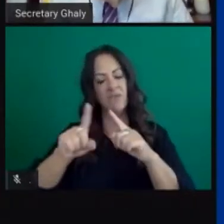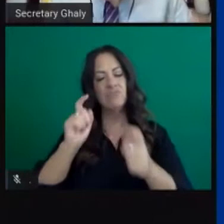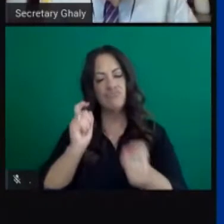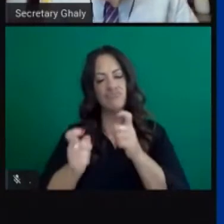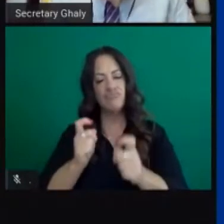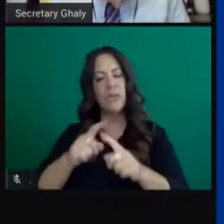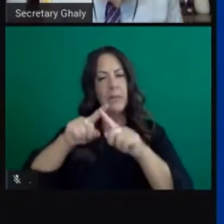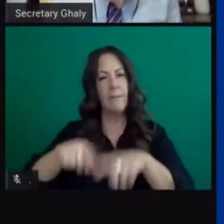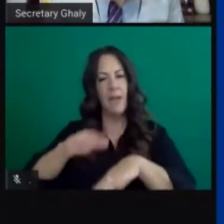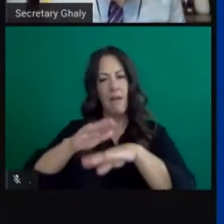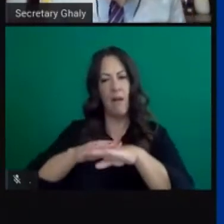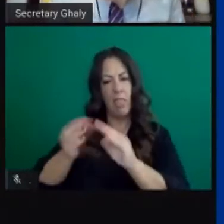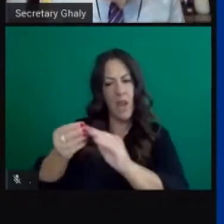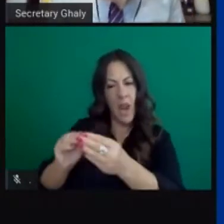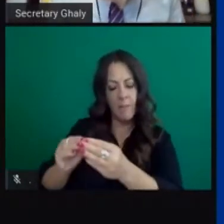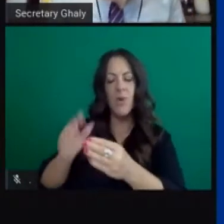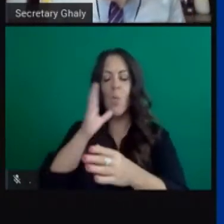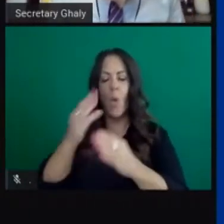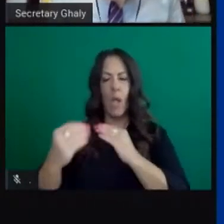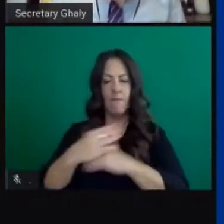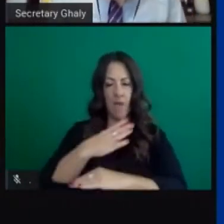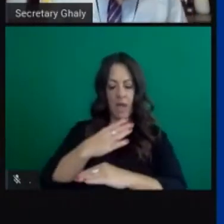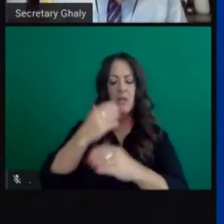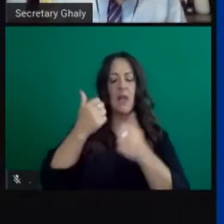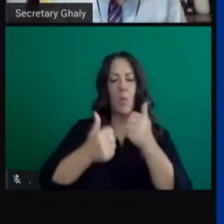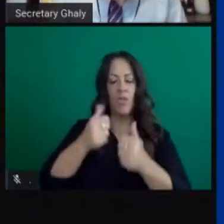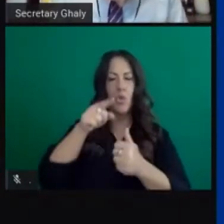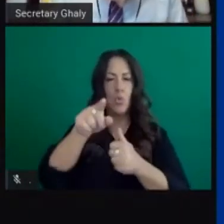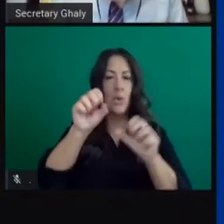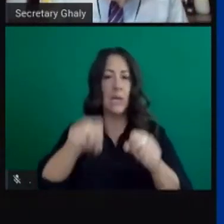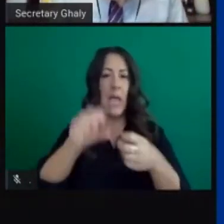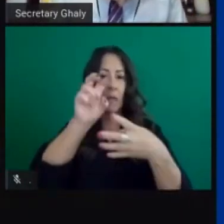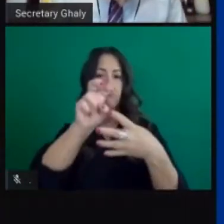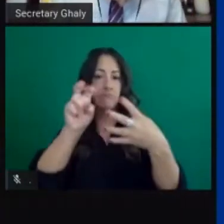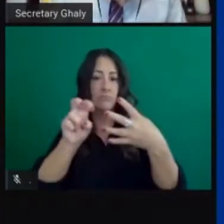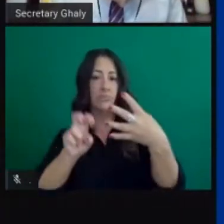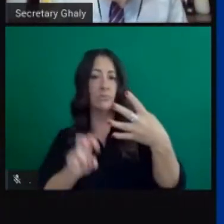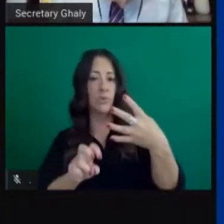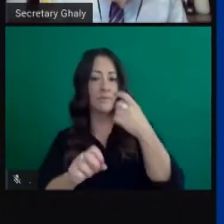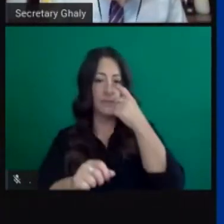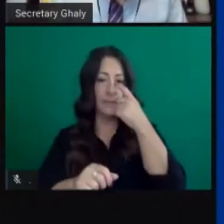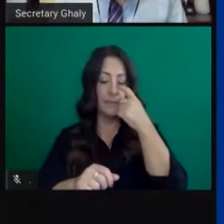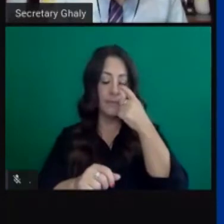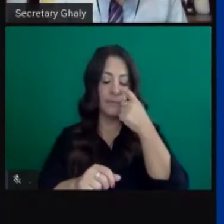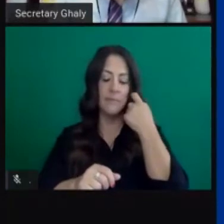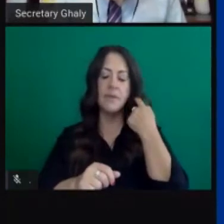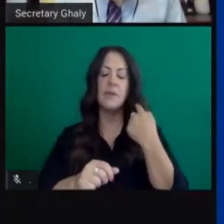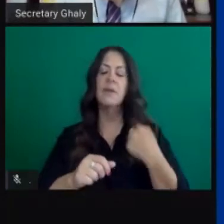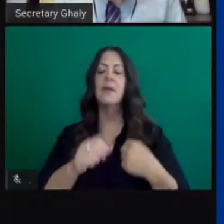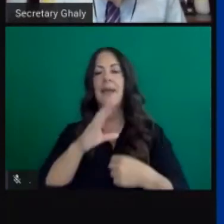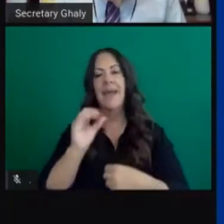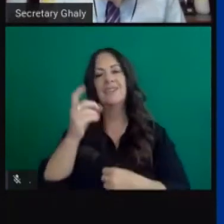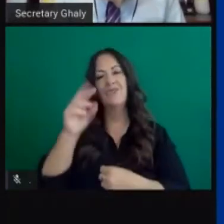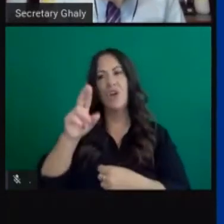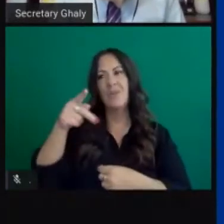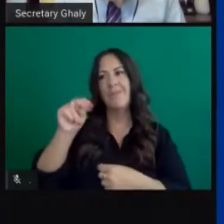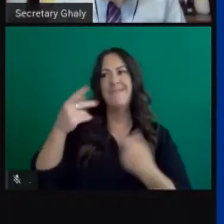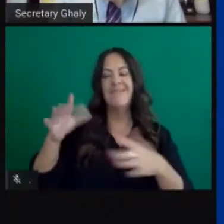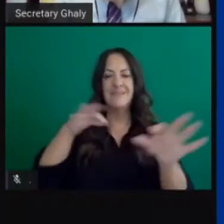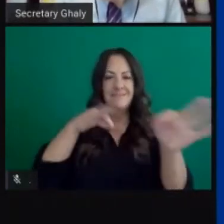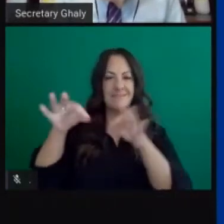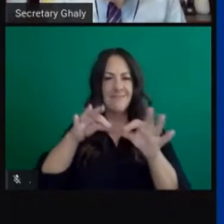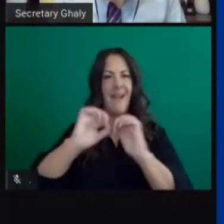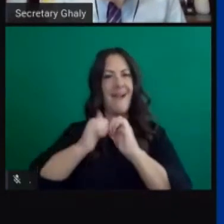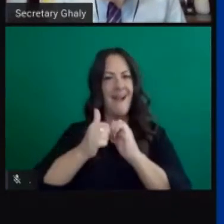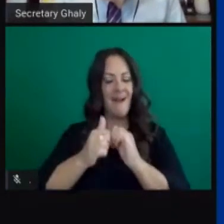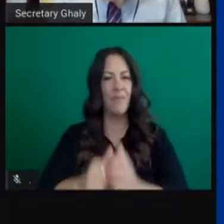no longer the forthcoming, but the actually implemented health equity metric, as Dr. Pon enthusiastically discussed with you moments